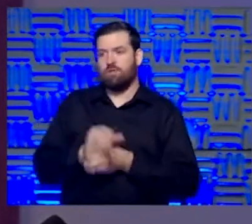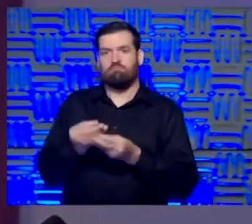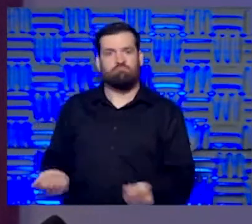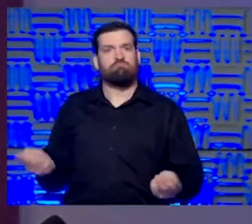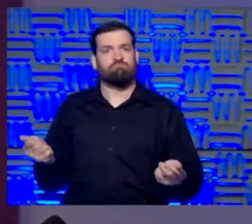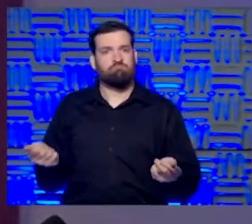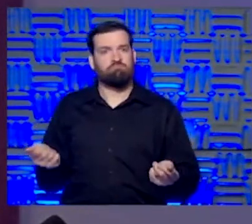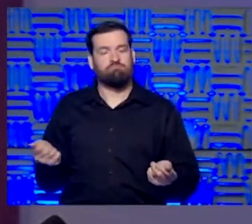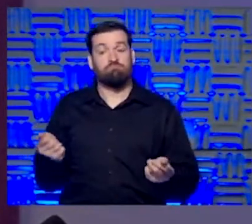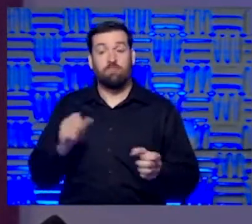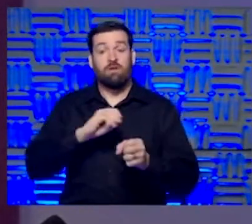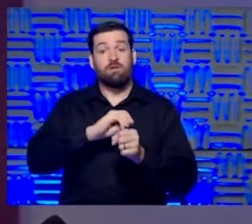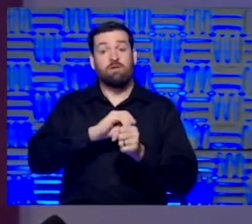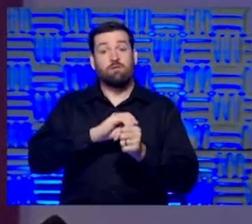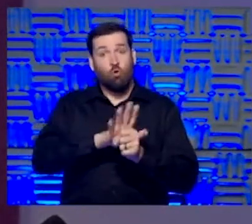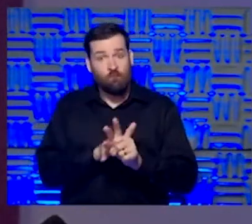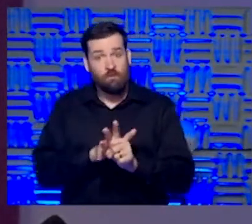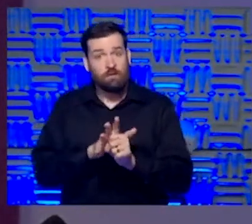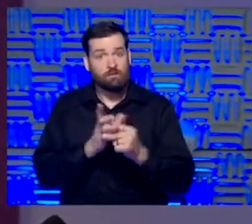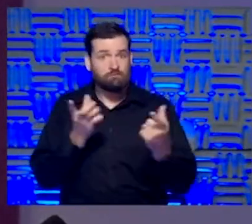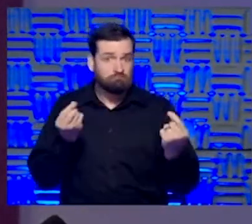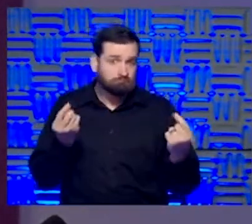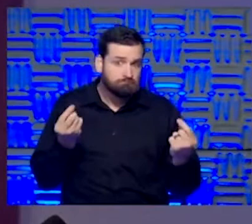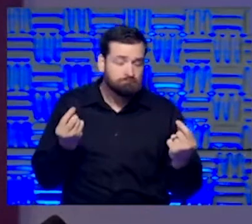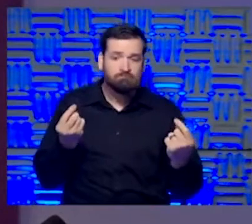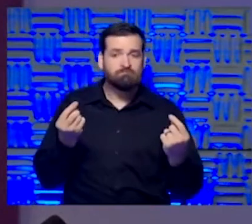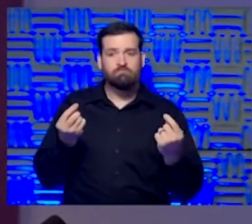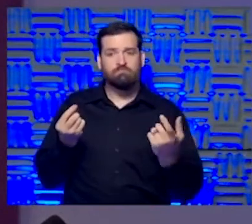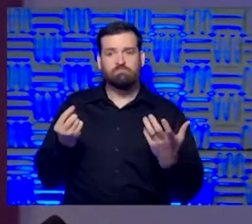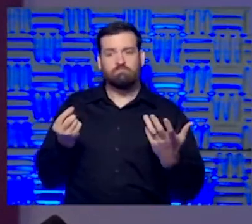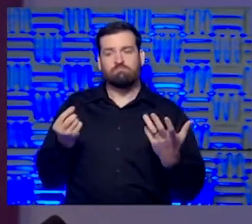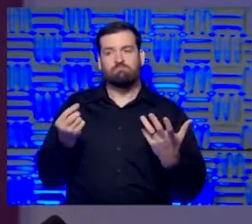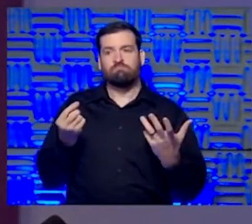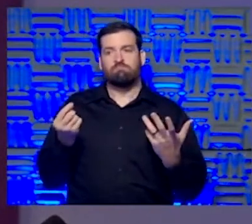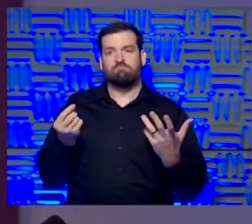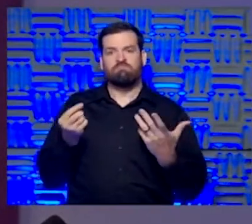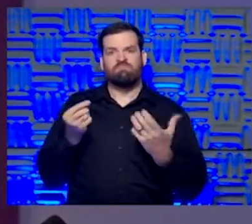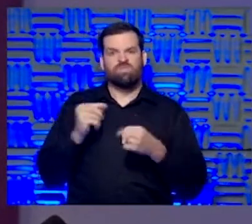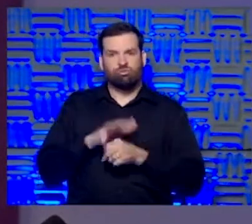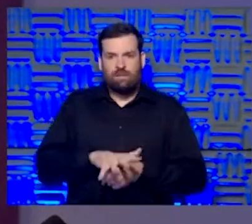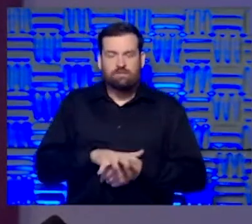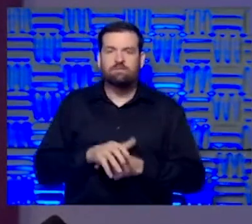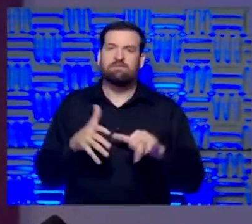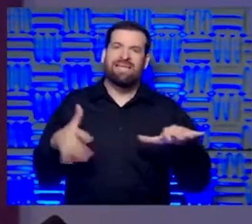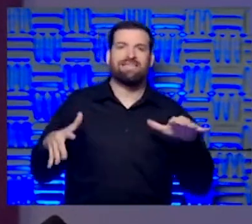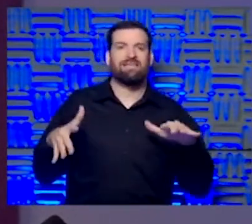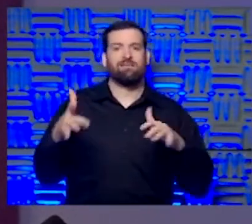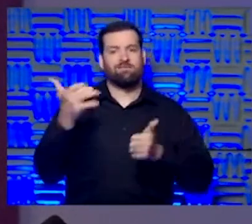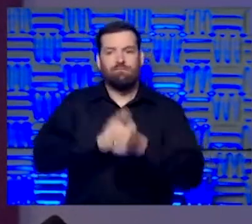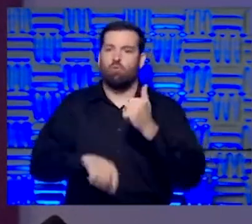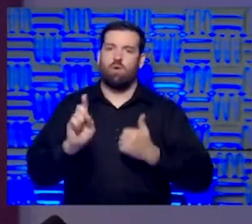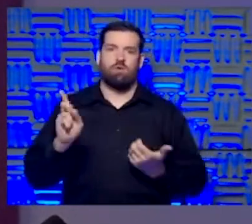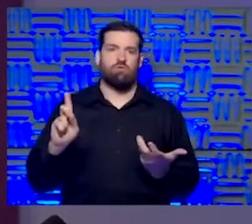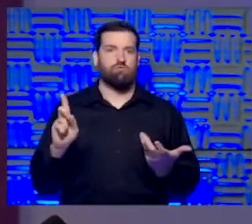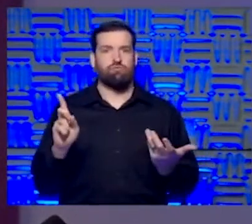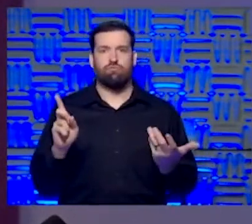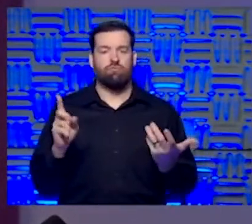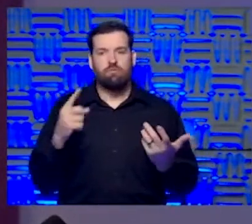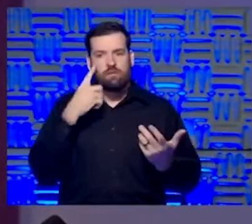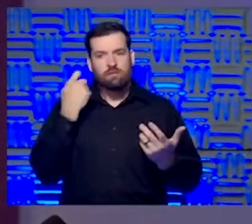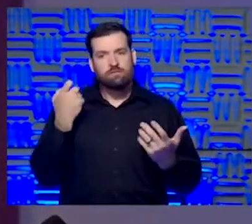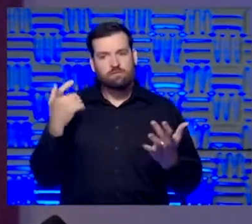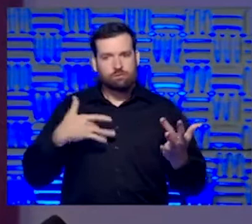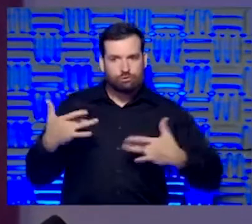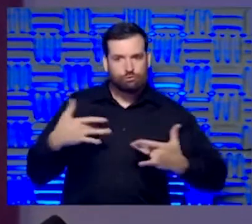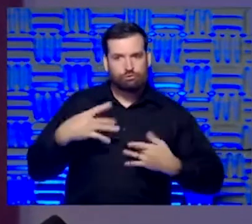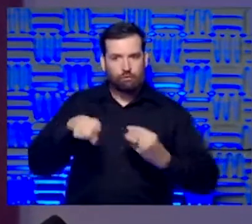I think COVID has impacted all of us on is that there's stress and anxiety anywhere you go. Because it is a worry when